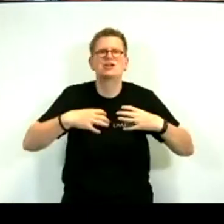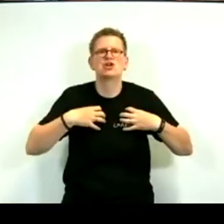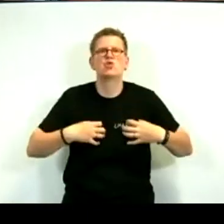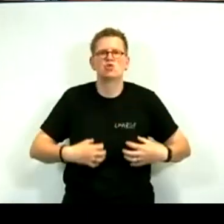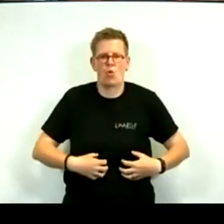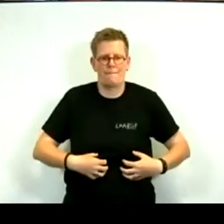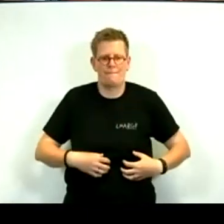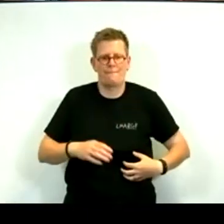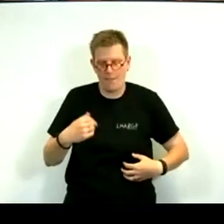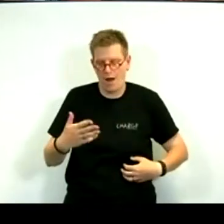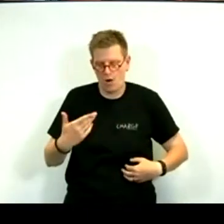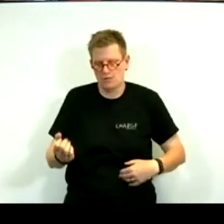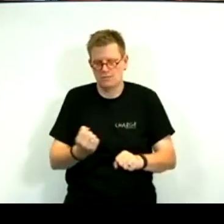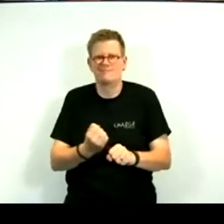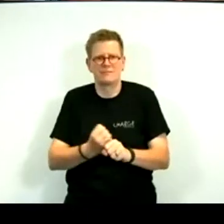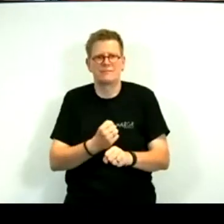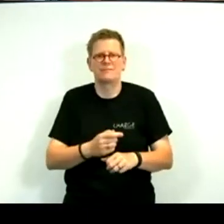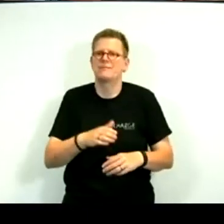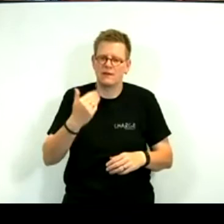up more effectively.